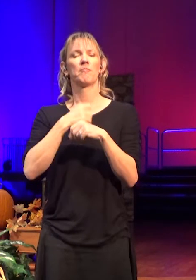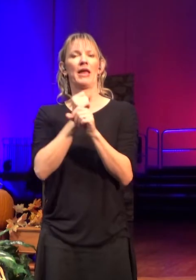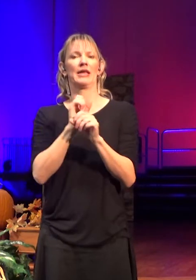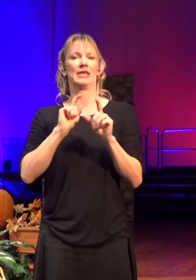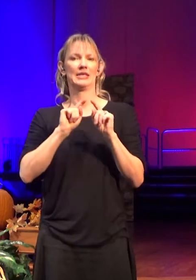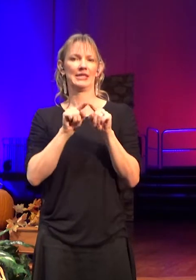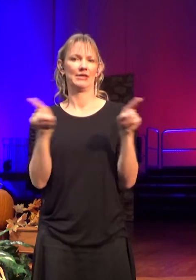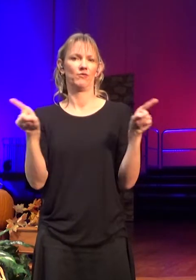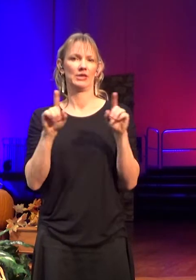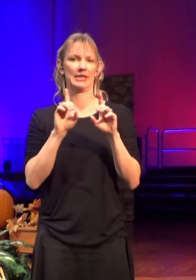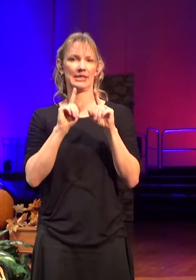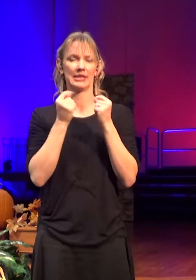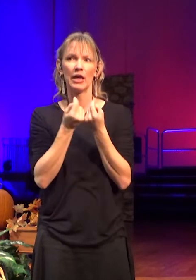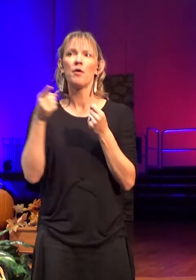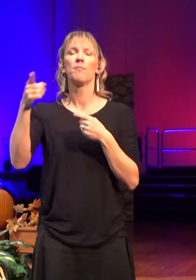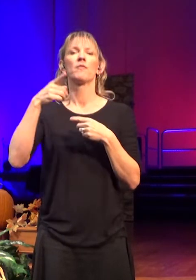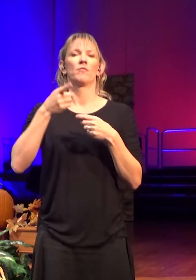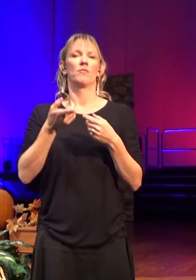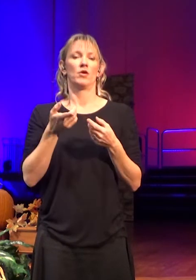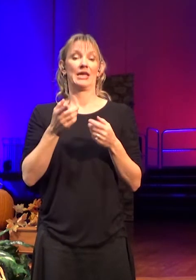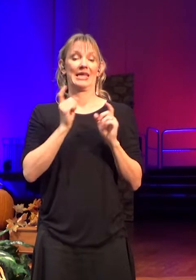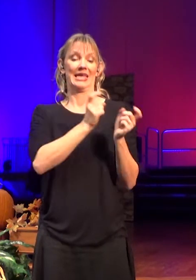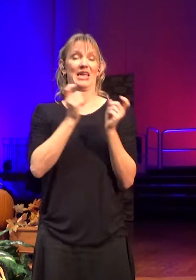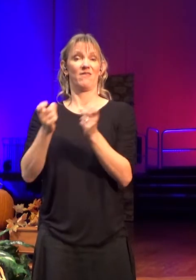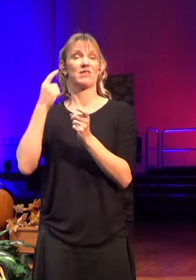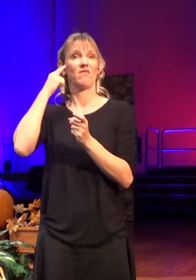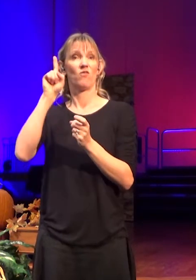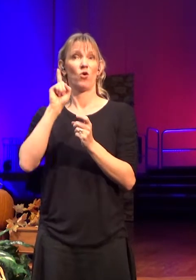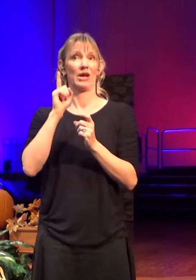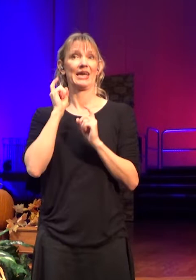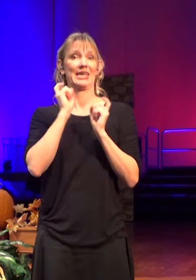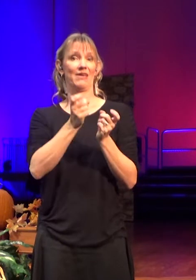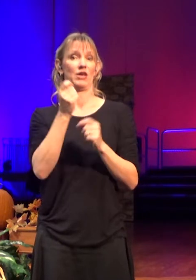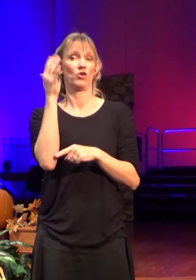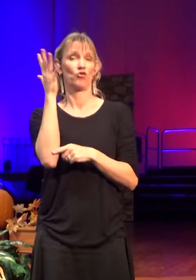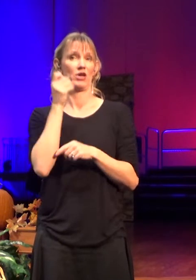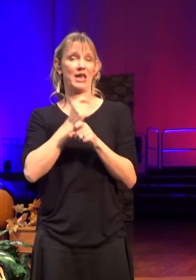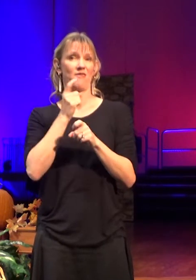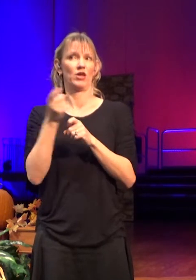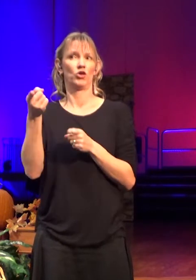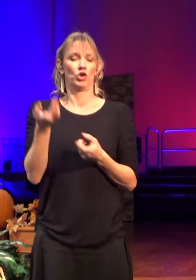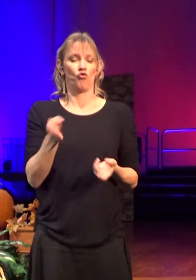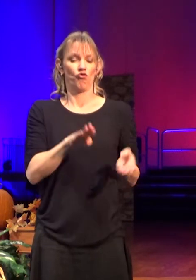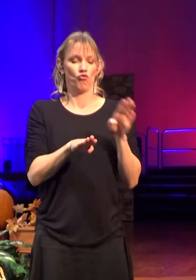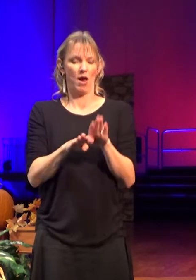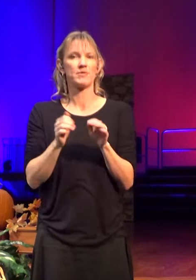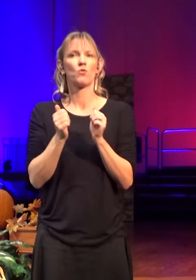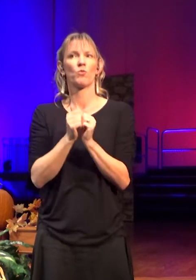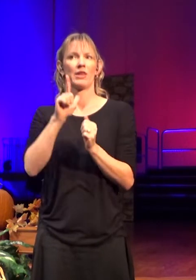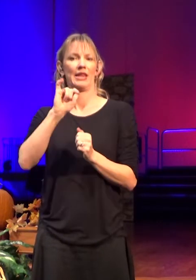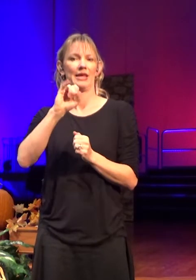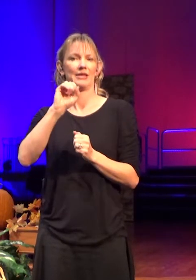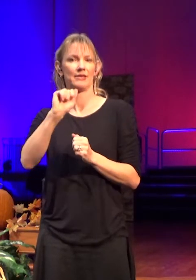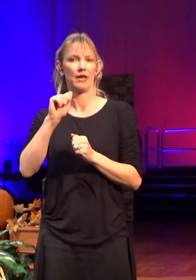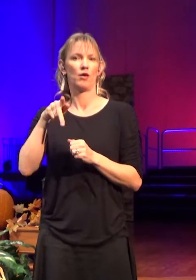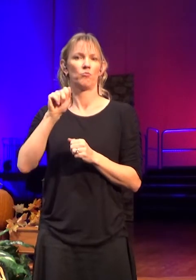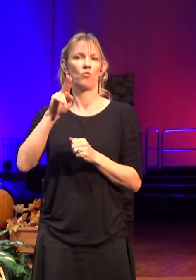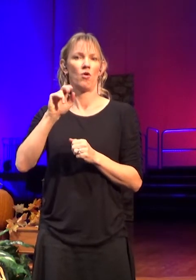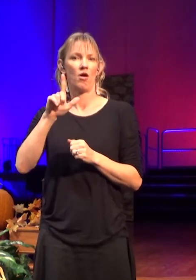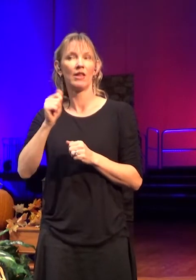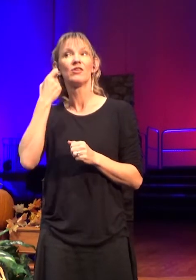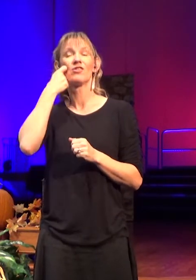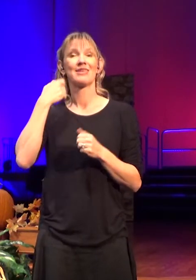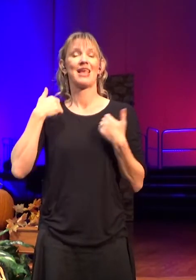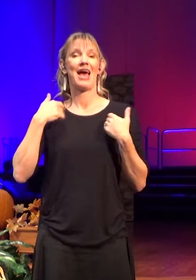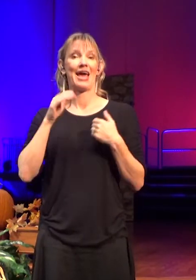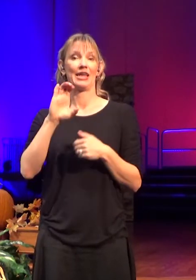many capacities here on our Make a Difference team. She wraps the presents for our giving tree each year. With Lisa and